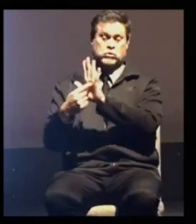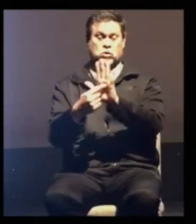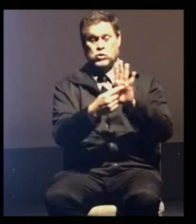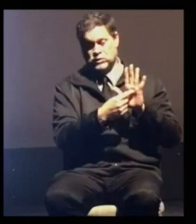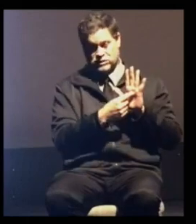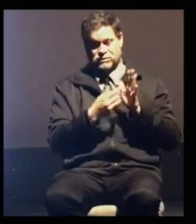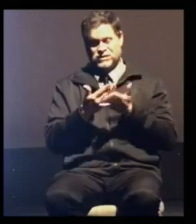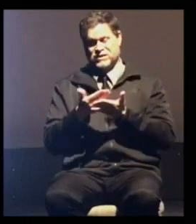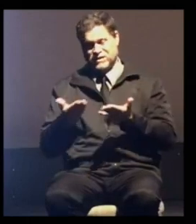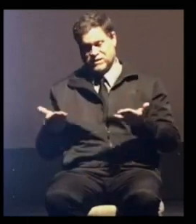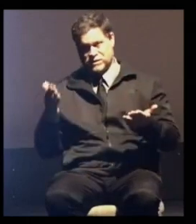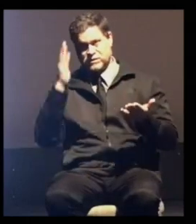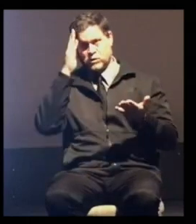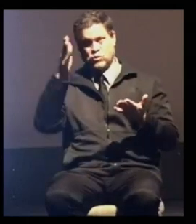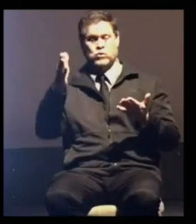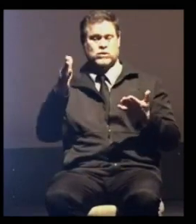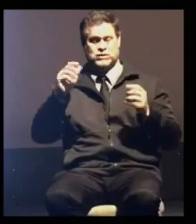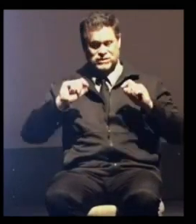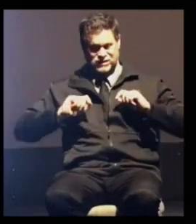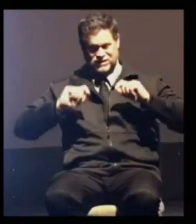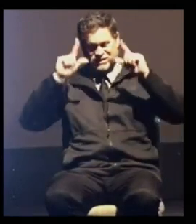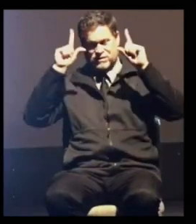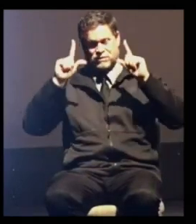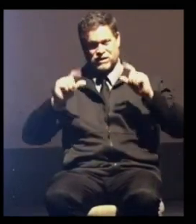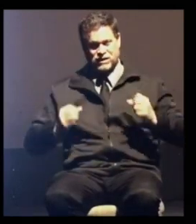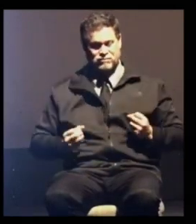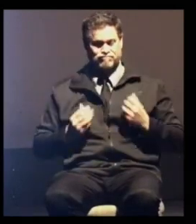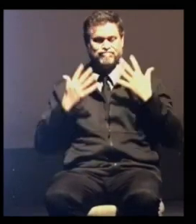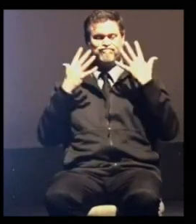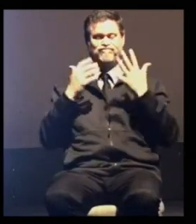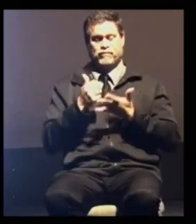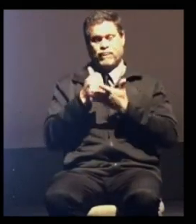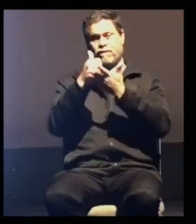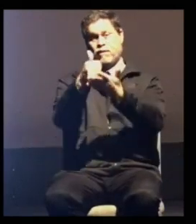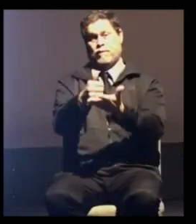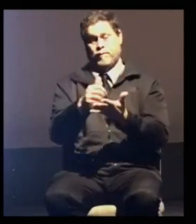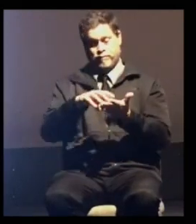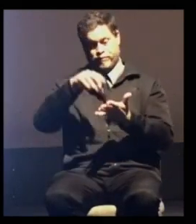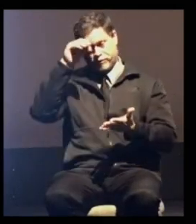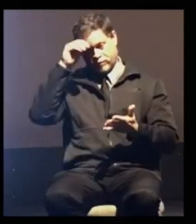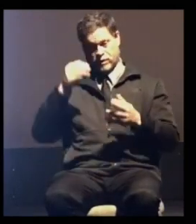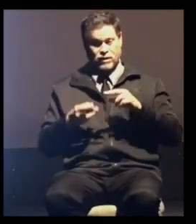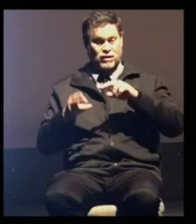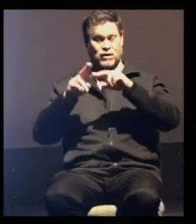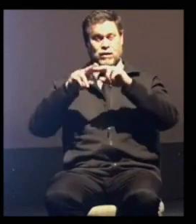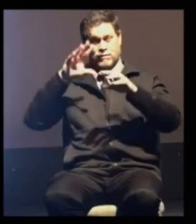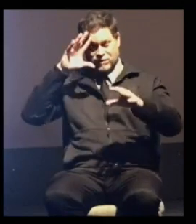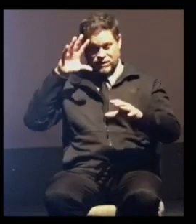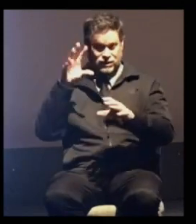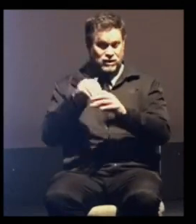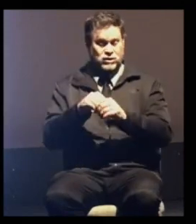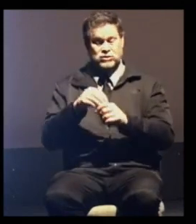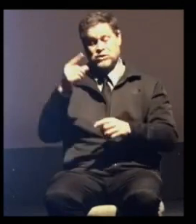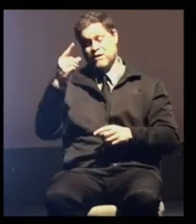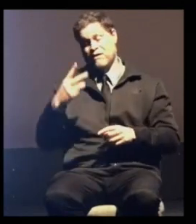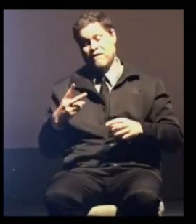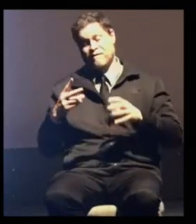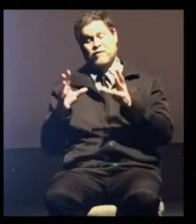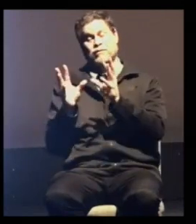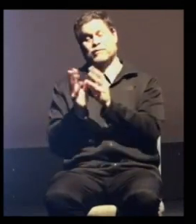to things that will stimulate and help them learn and help them be engaged. Half our